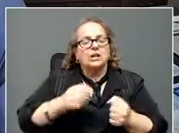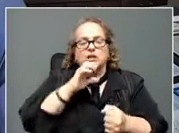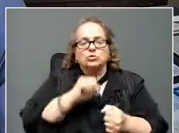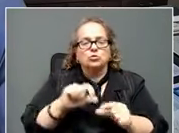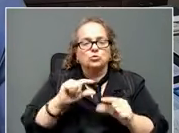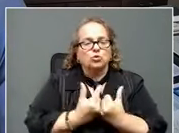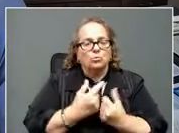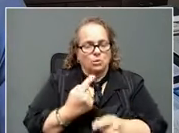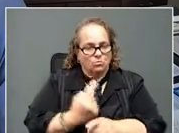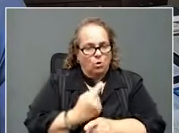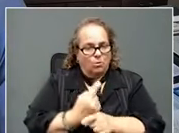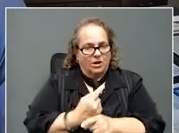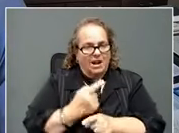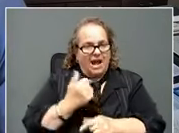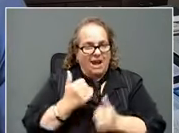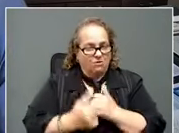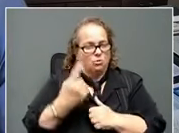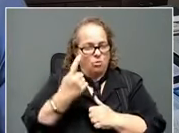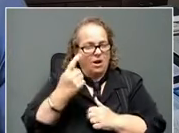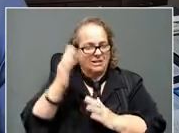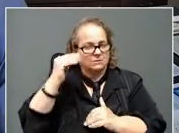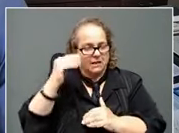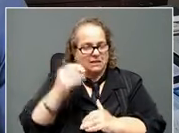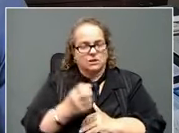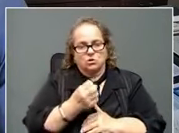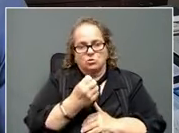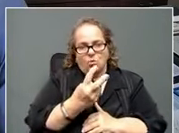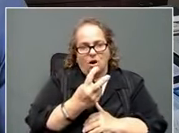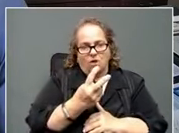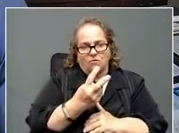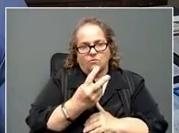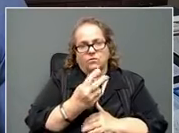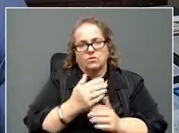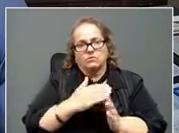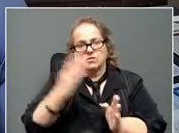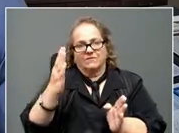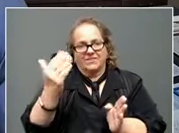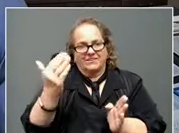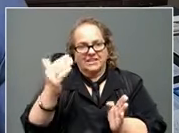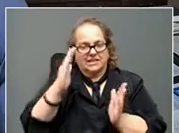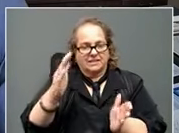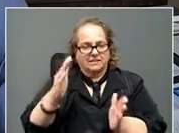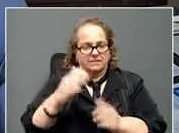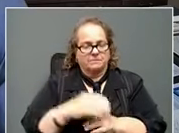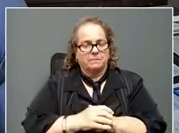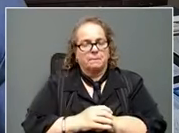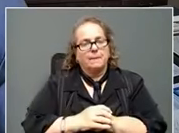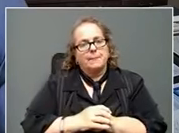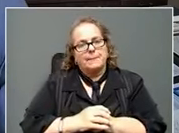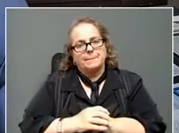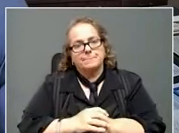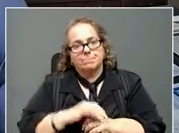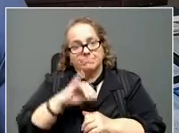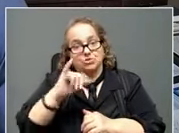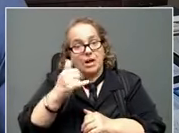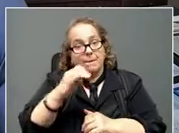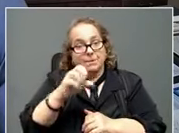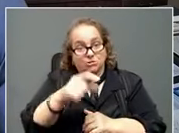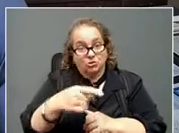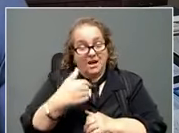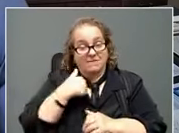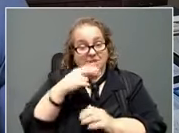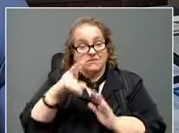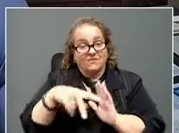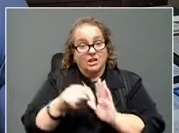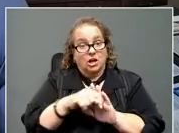everyone anticipates it will be the age 12 to 15 after the FDA rules. James, do you have the video clip that I hope